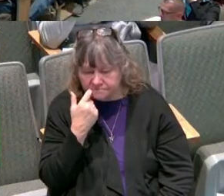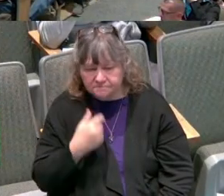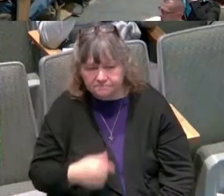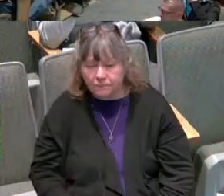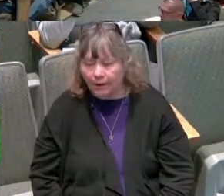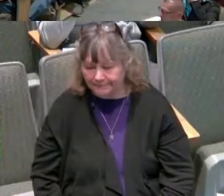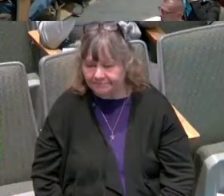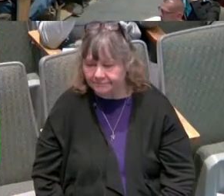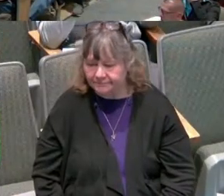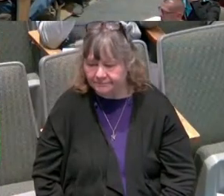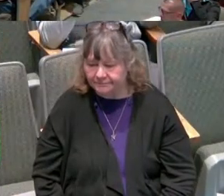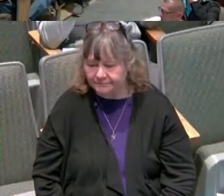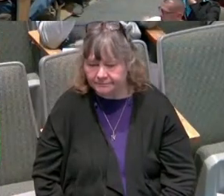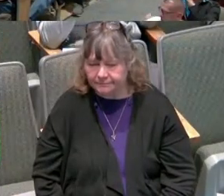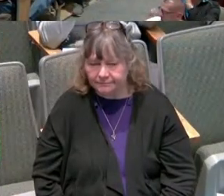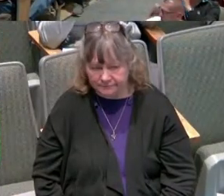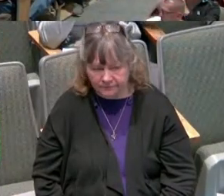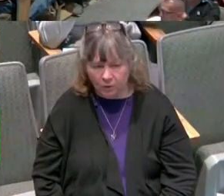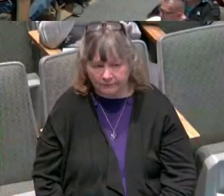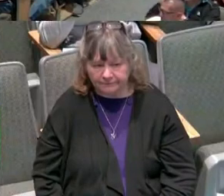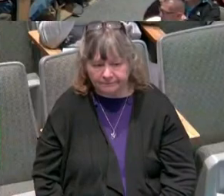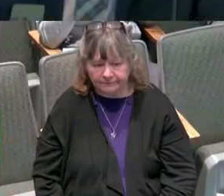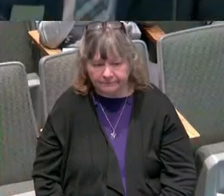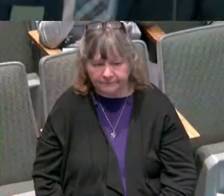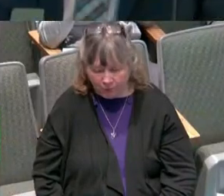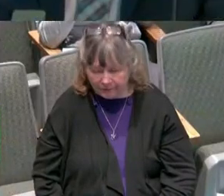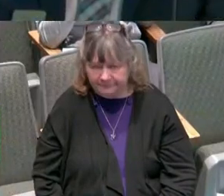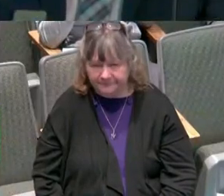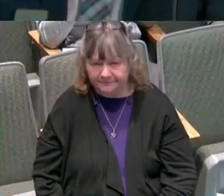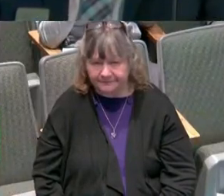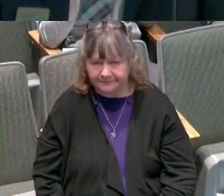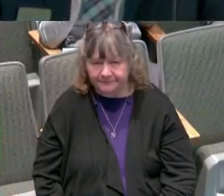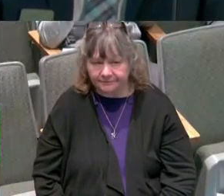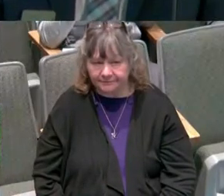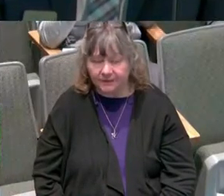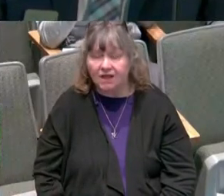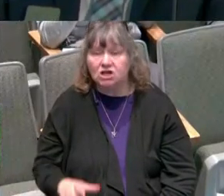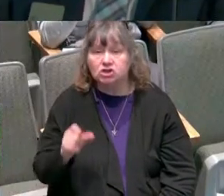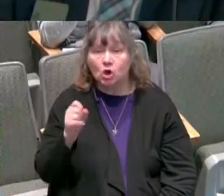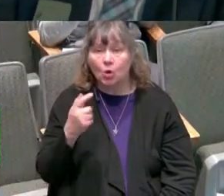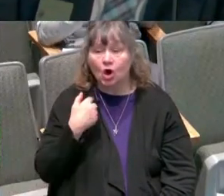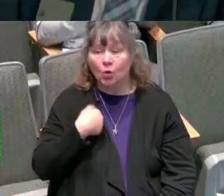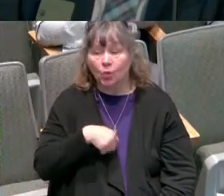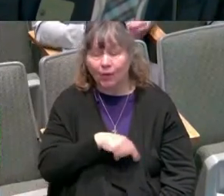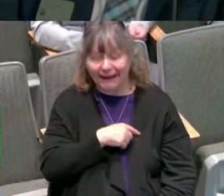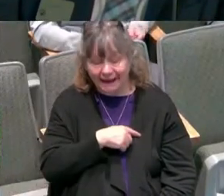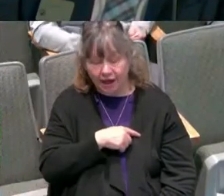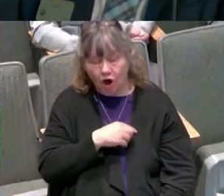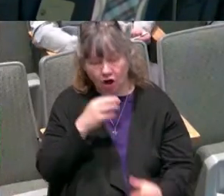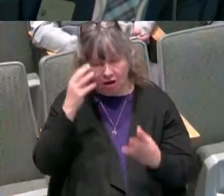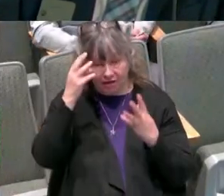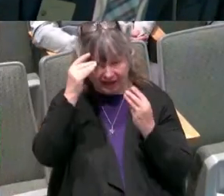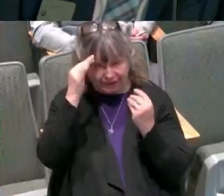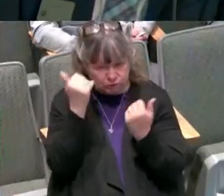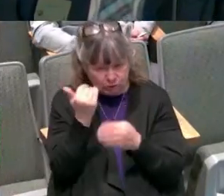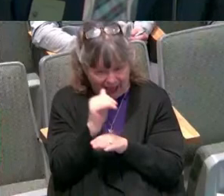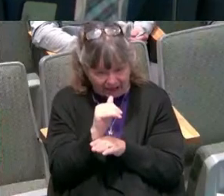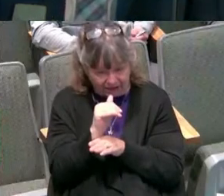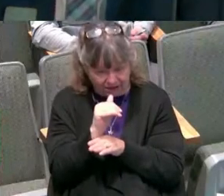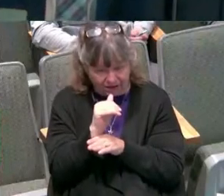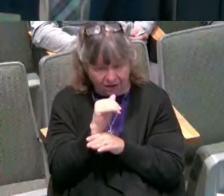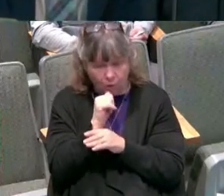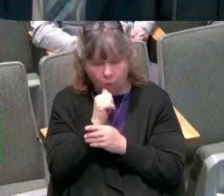okay okay so we are looking this evening to